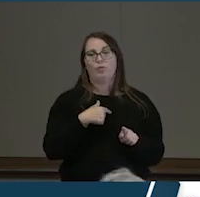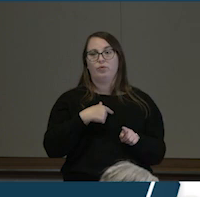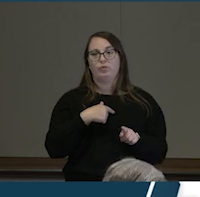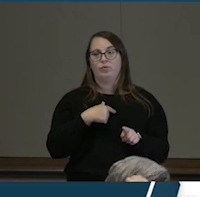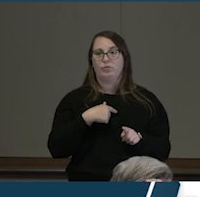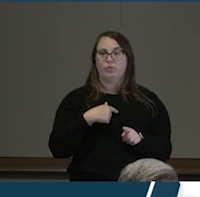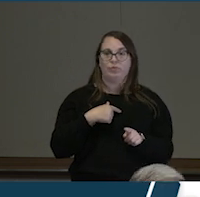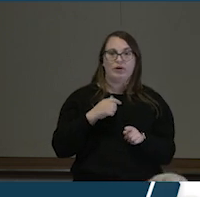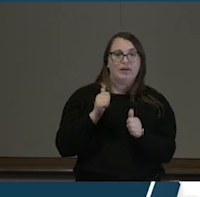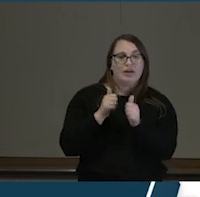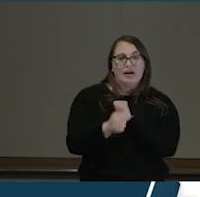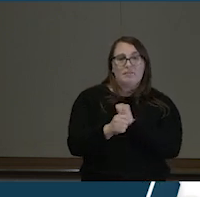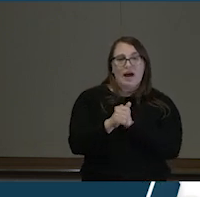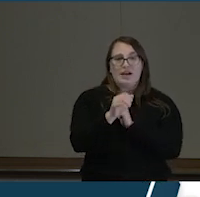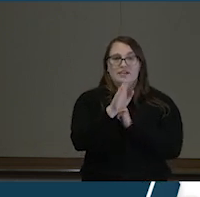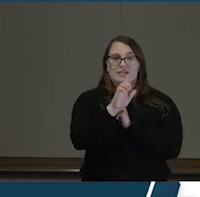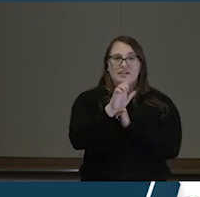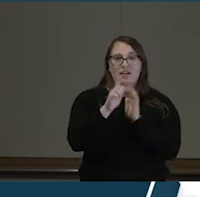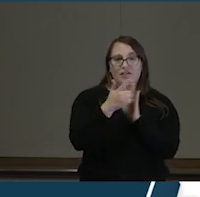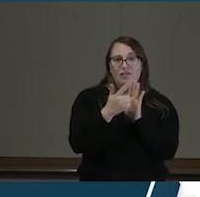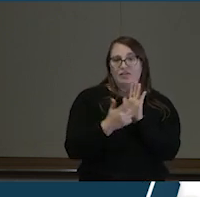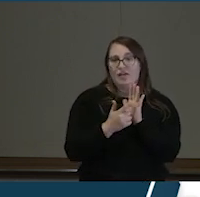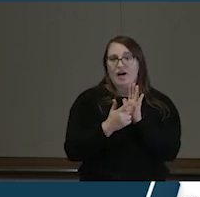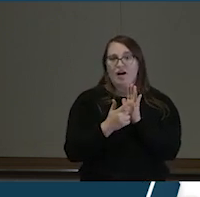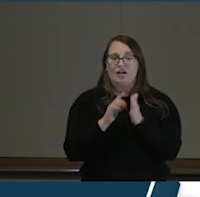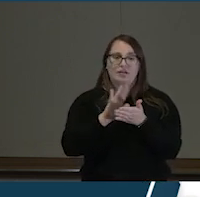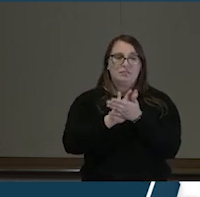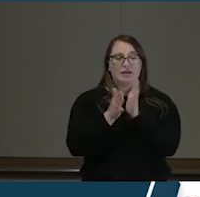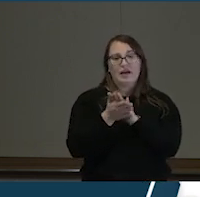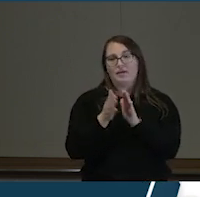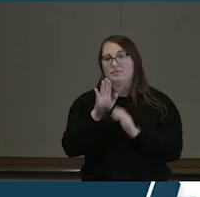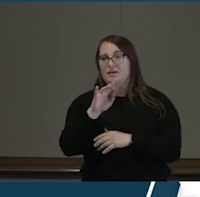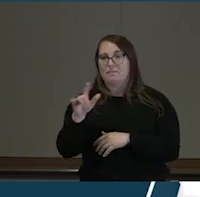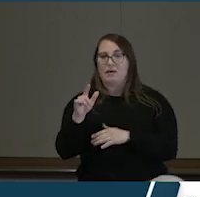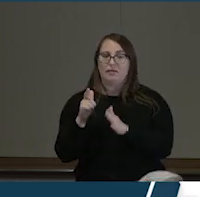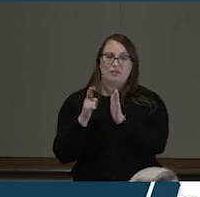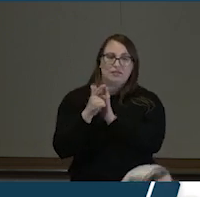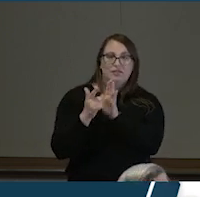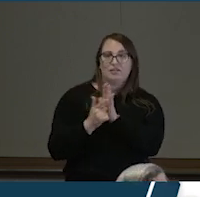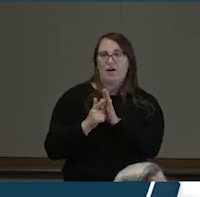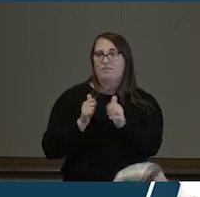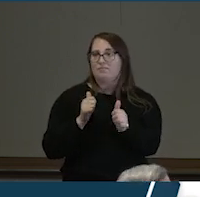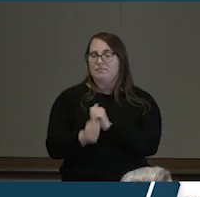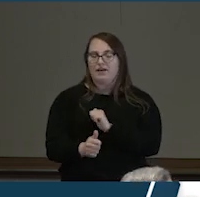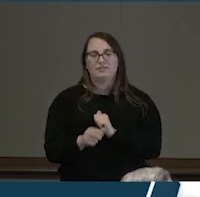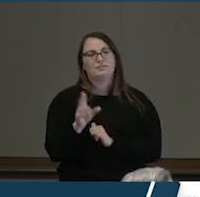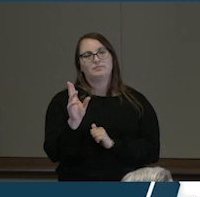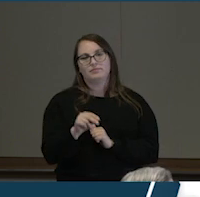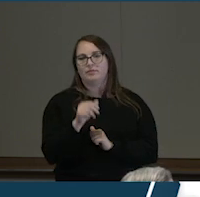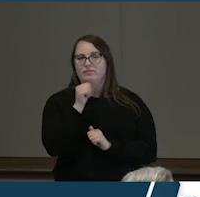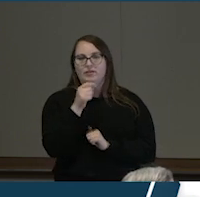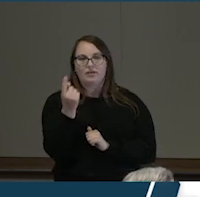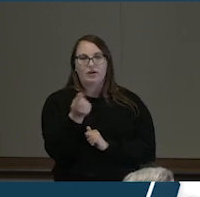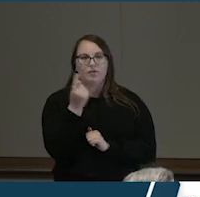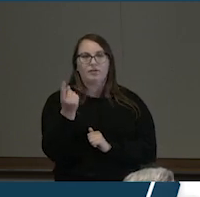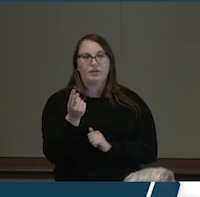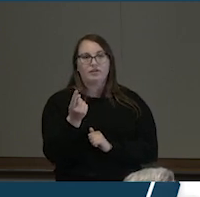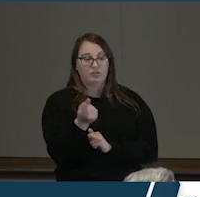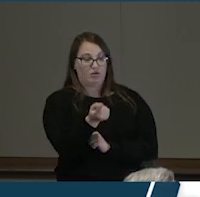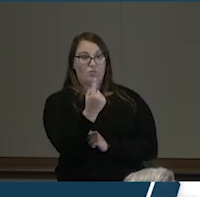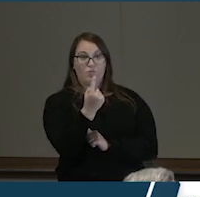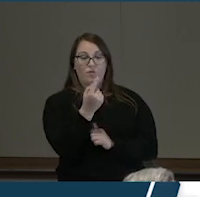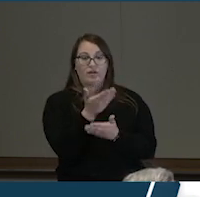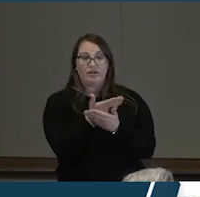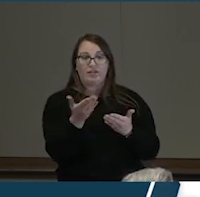law. Oh no. One of the things that we were advocating for really heavy this year was cameras in classrooms. To us,